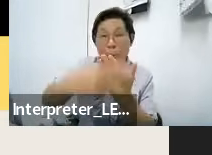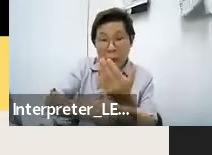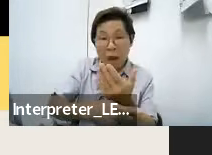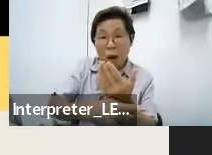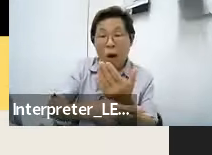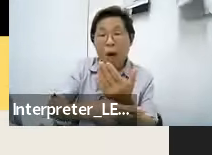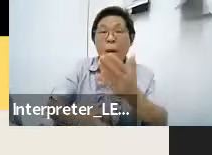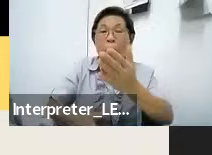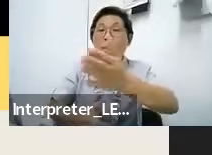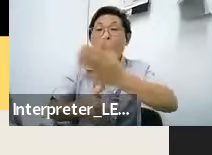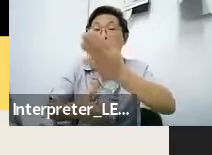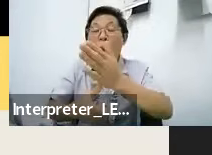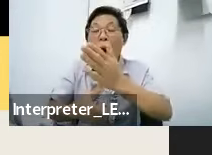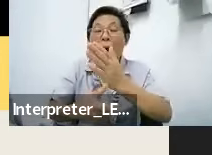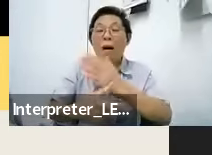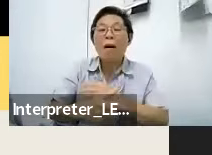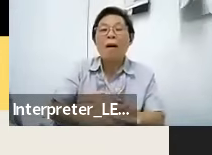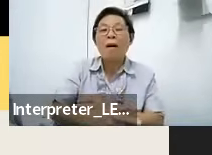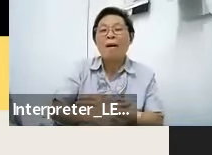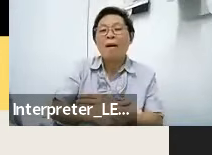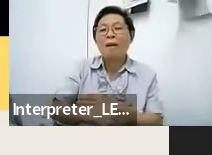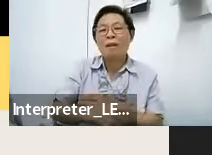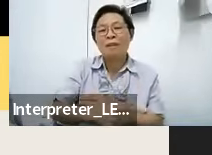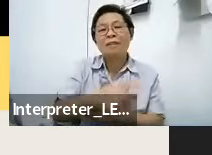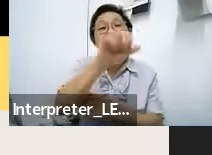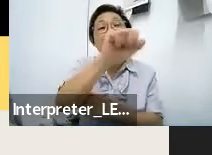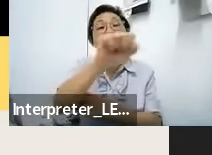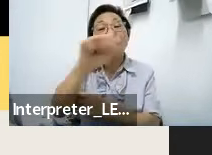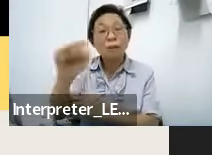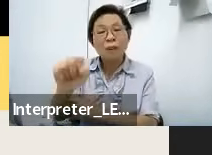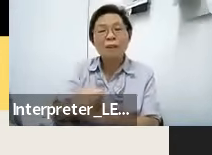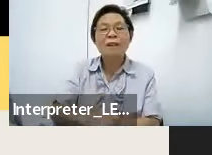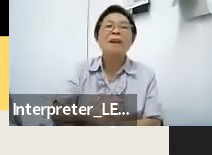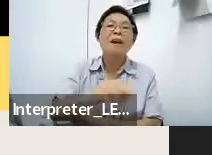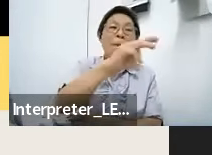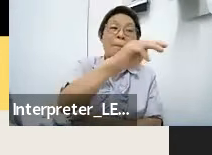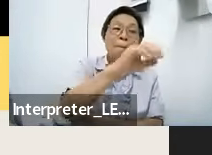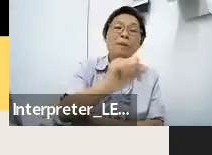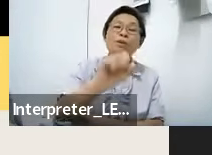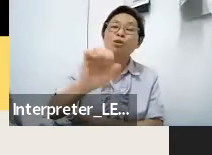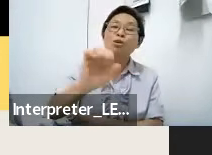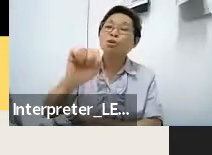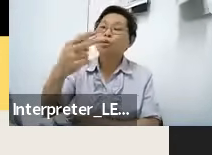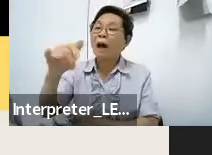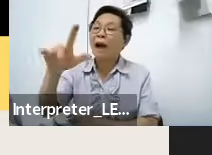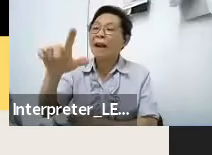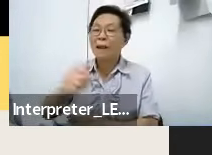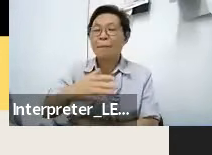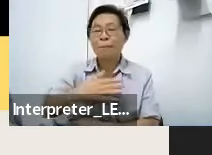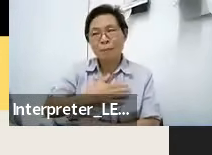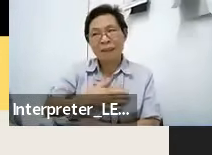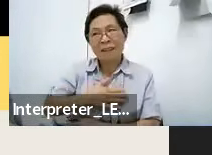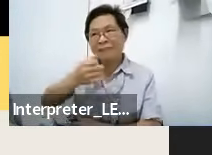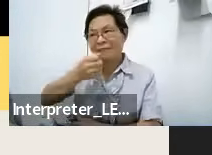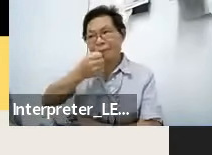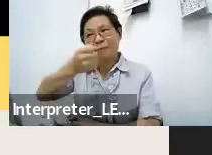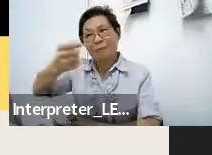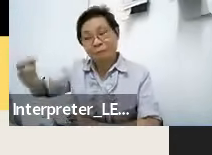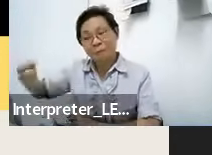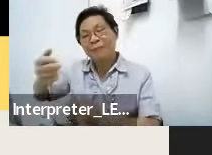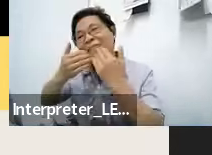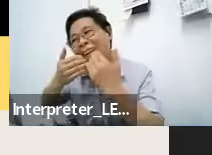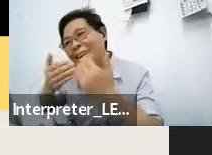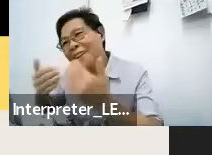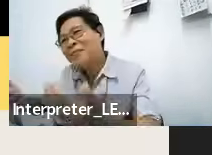she is Ms. Suhaila Binti Muhammad. Ms. Suhaila, please take it away. Thank you. Thank you